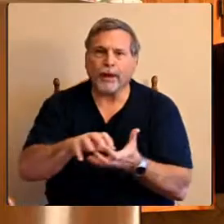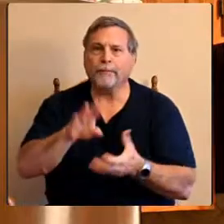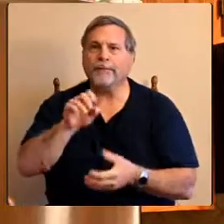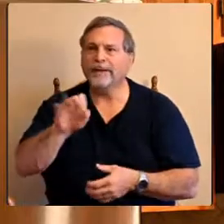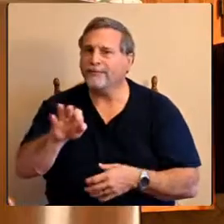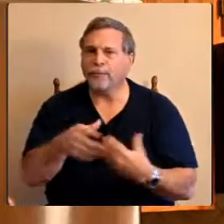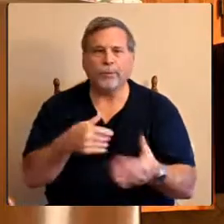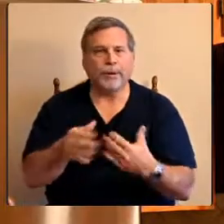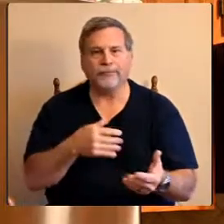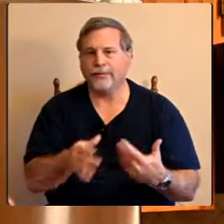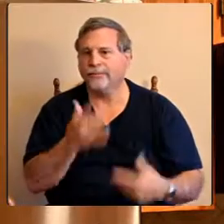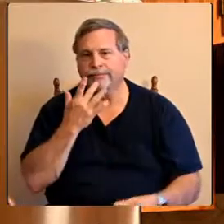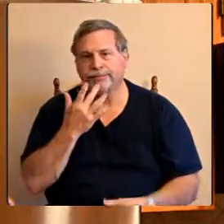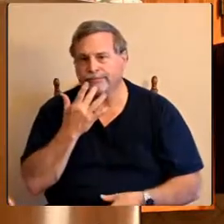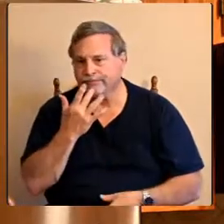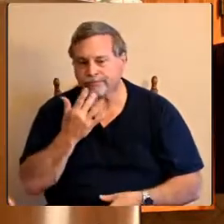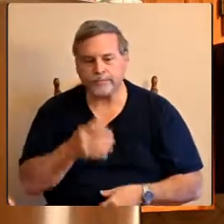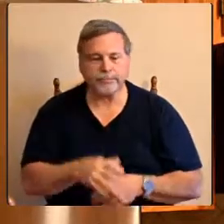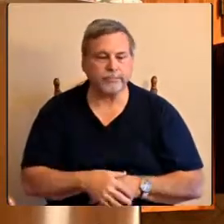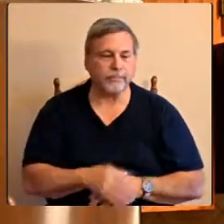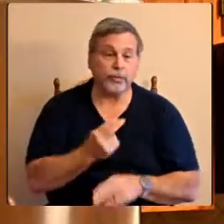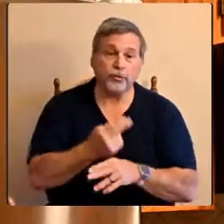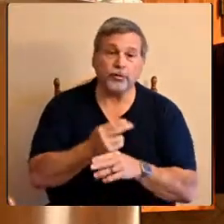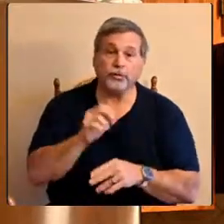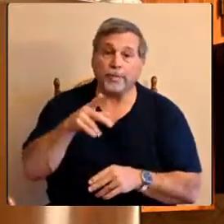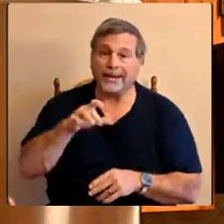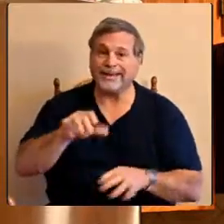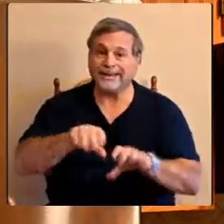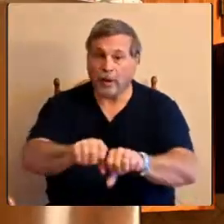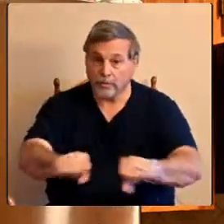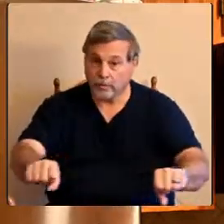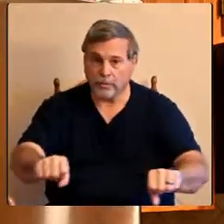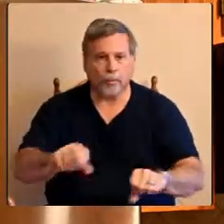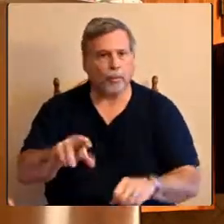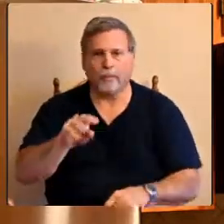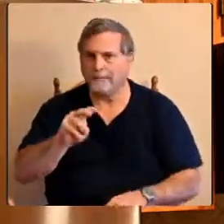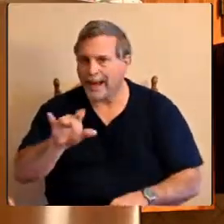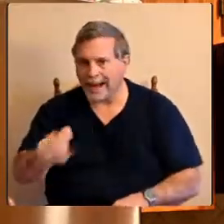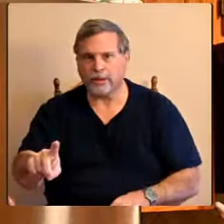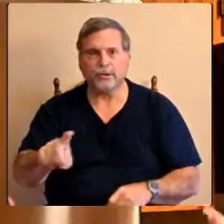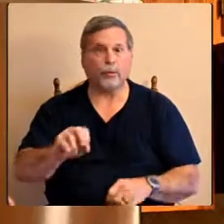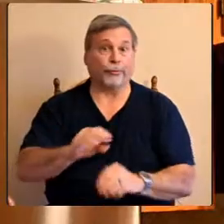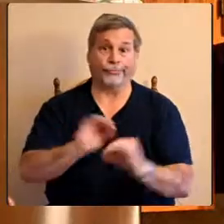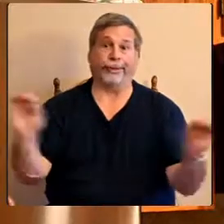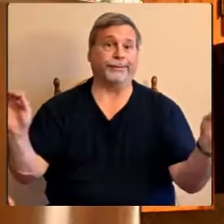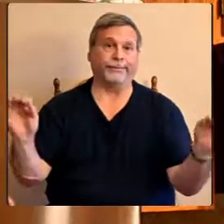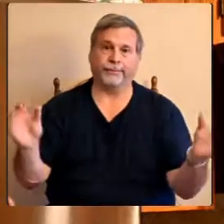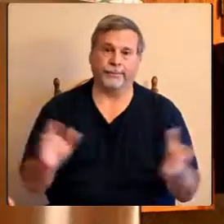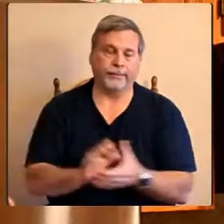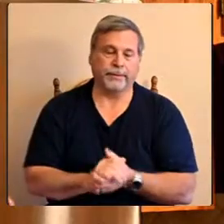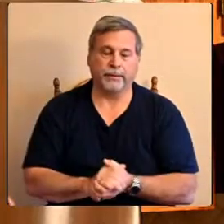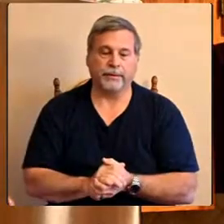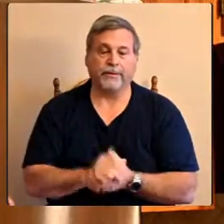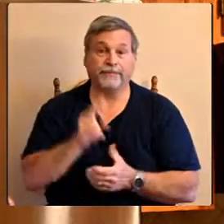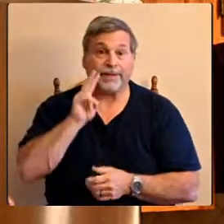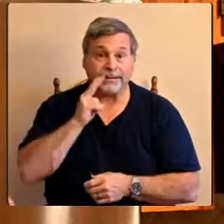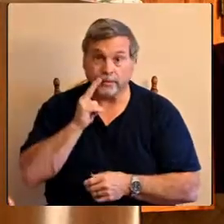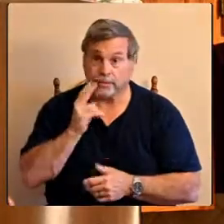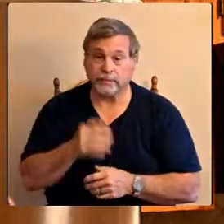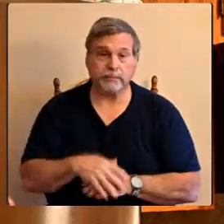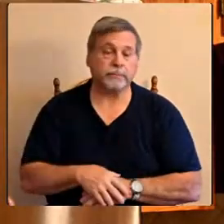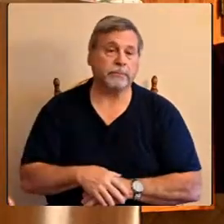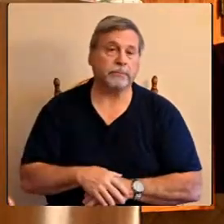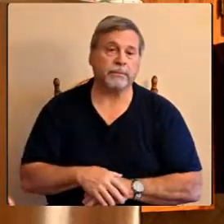could use whatever you'd like. We're also using a spicy sausage. Again, you could use mild or no sausage.